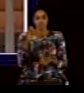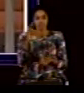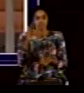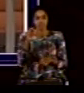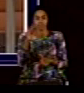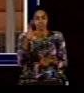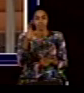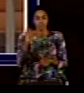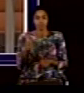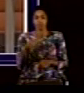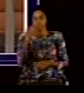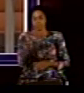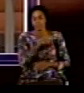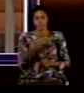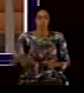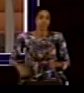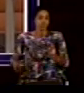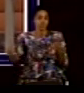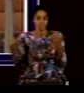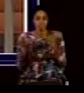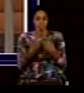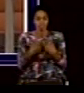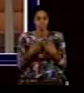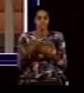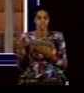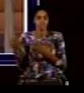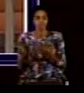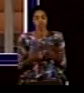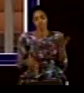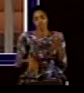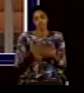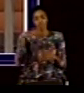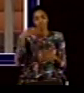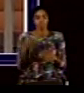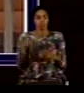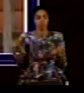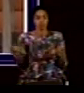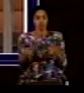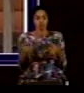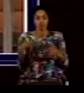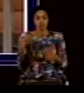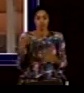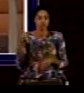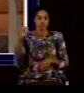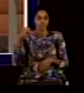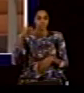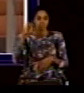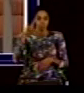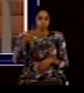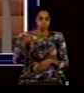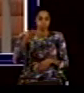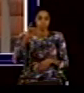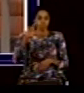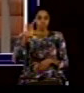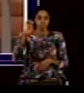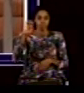Lord had brought out from the pains, the severe pains of internal pile, dating back